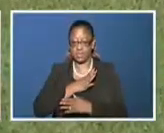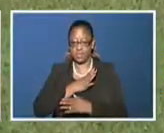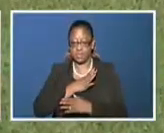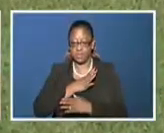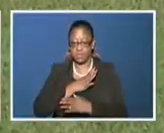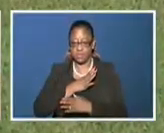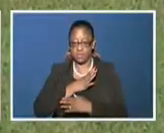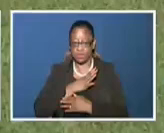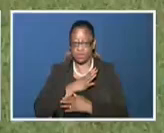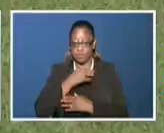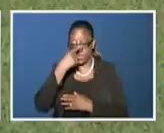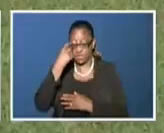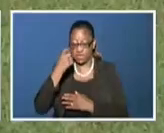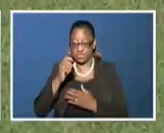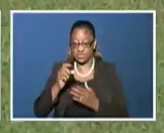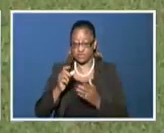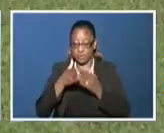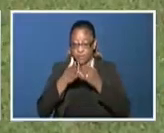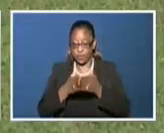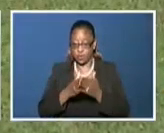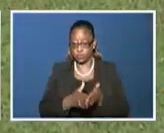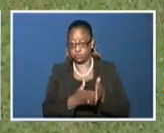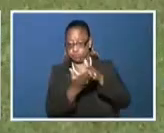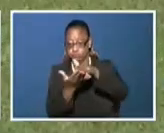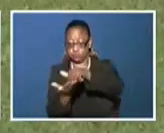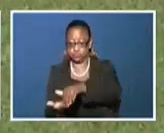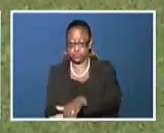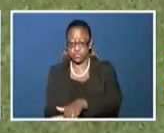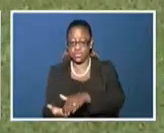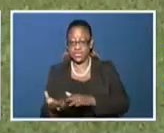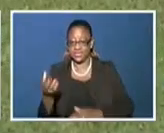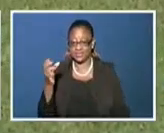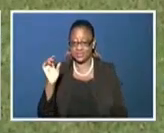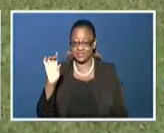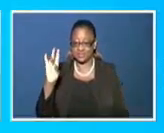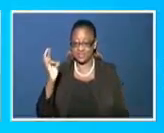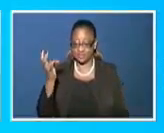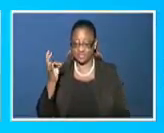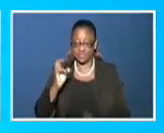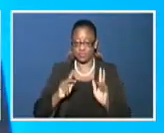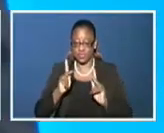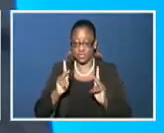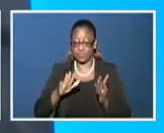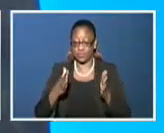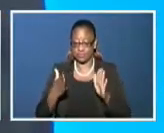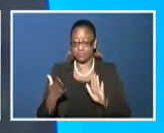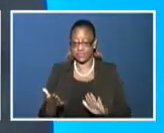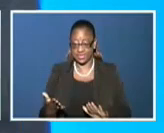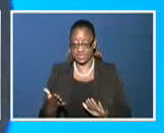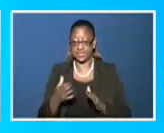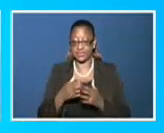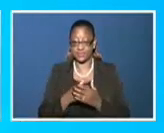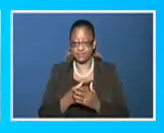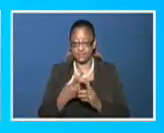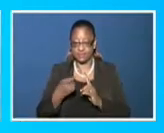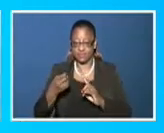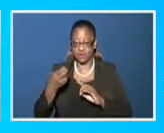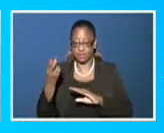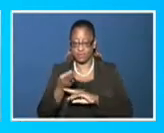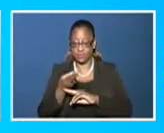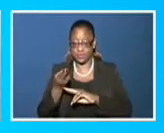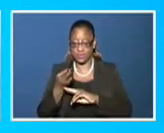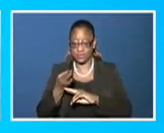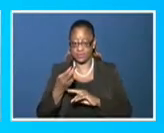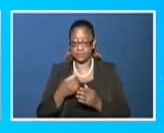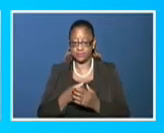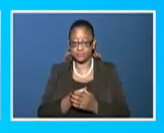that senseless boating tragedy that claimed the lives of 17 Haitian migrants. They are known to us for various offenses, I would